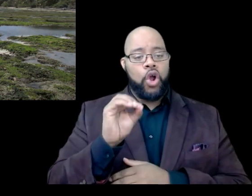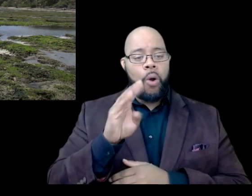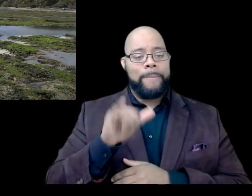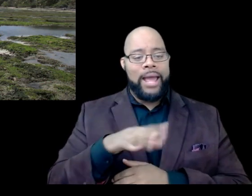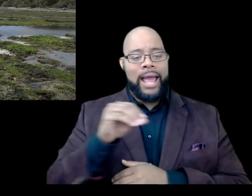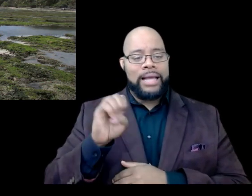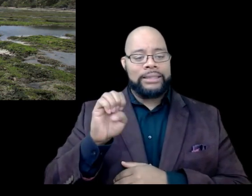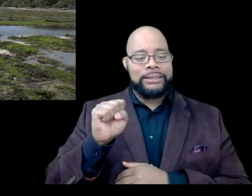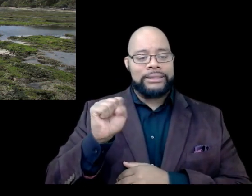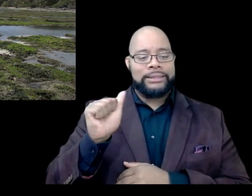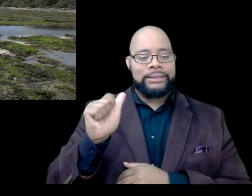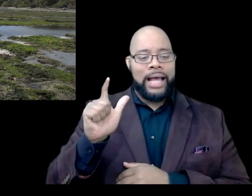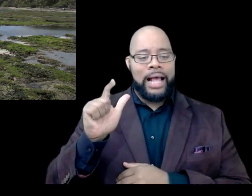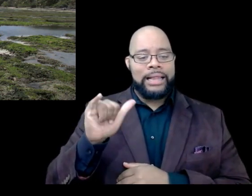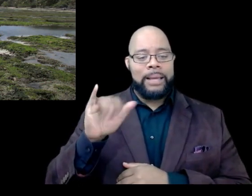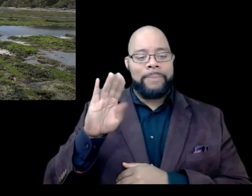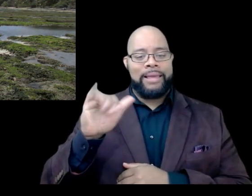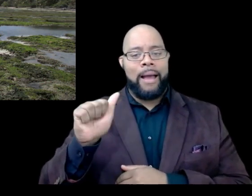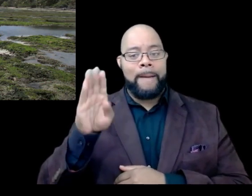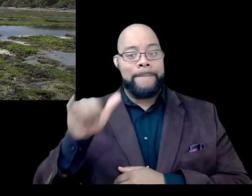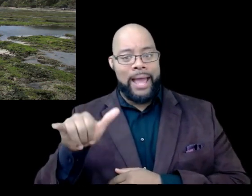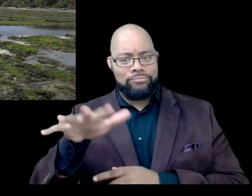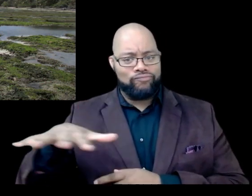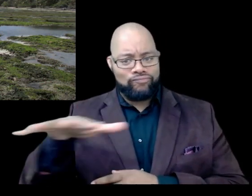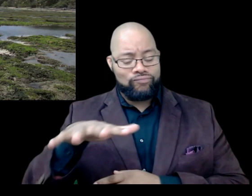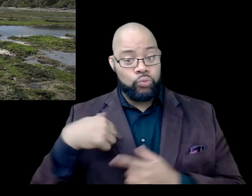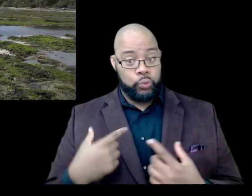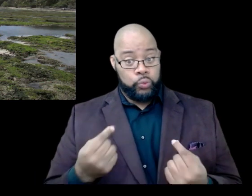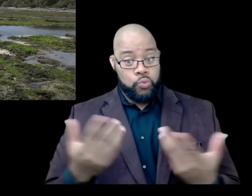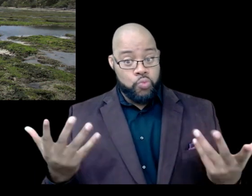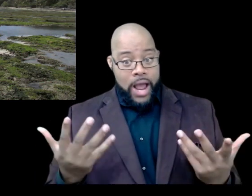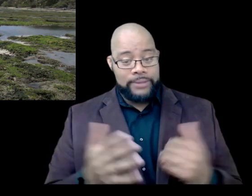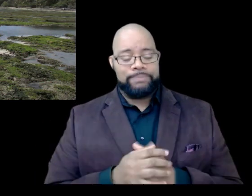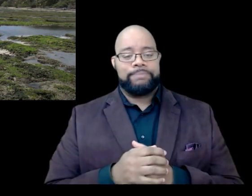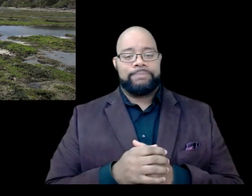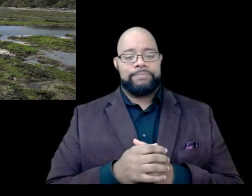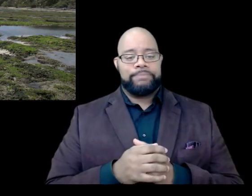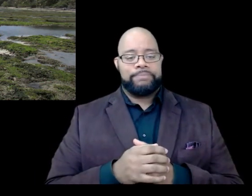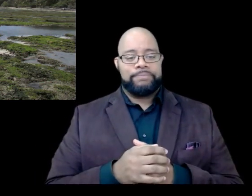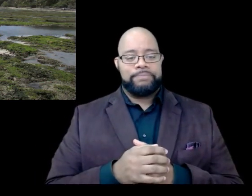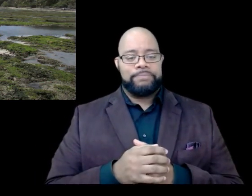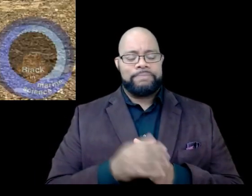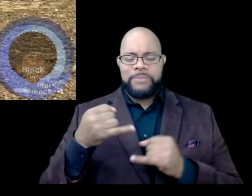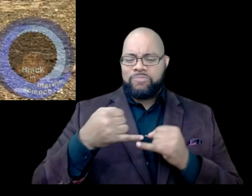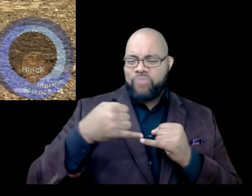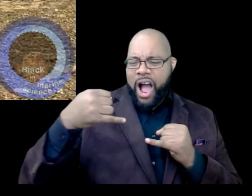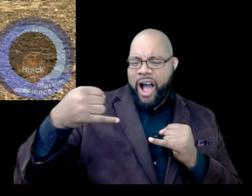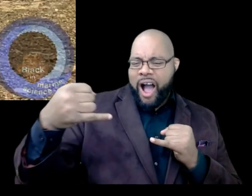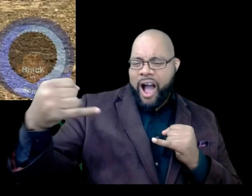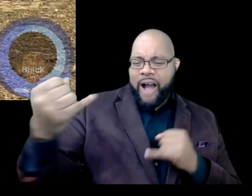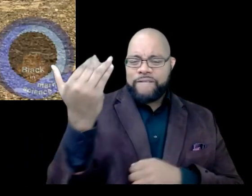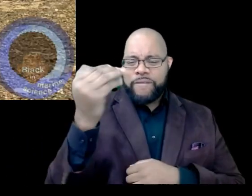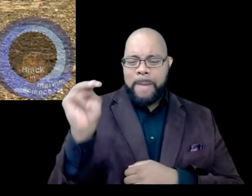namely at Toko Bay and Celebia Bay. And so what I do is